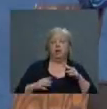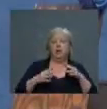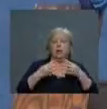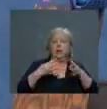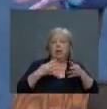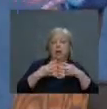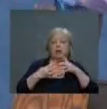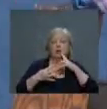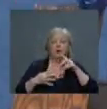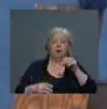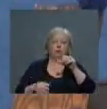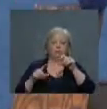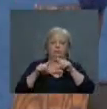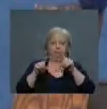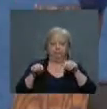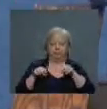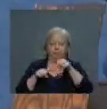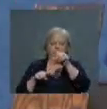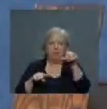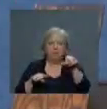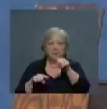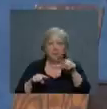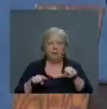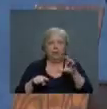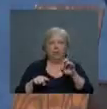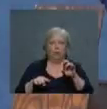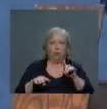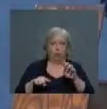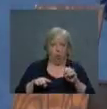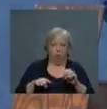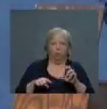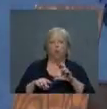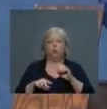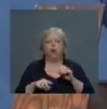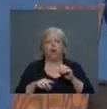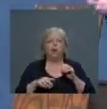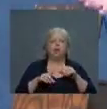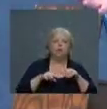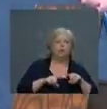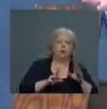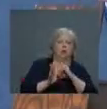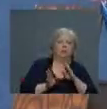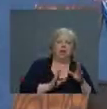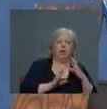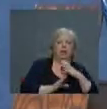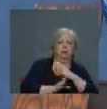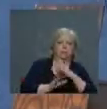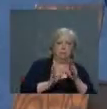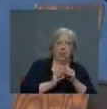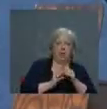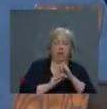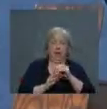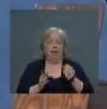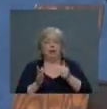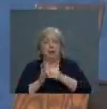there were questions raised at the Planning Commission and at the agenda meeting last week, and we're prepared to do